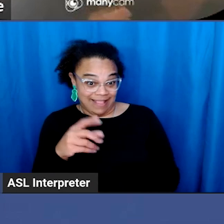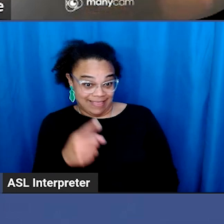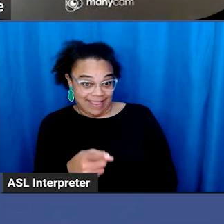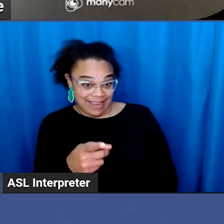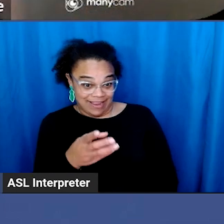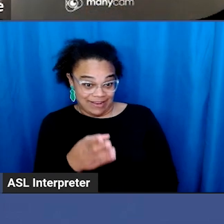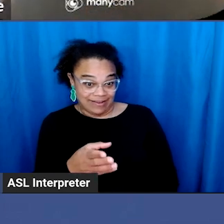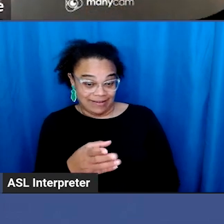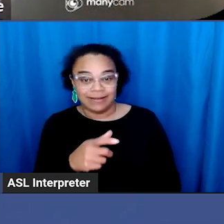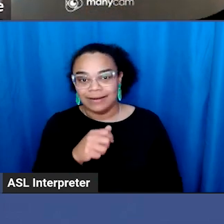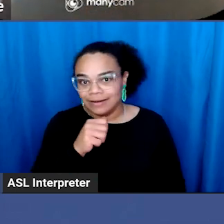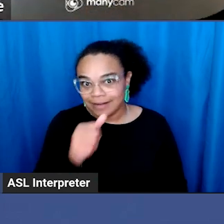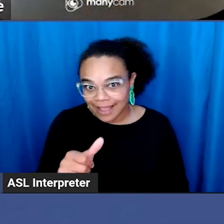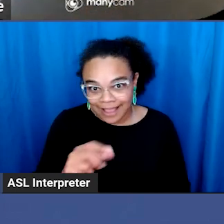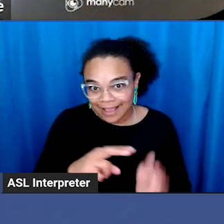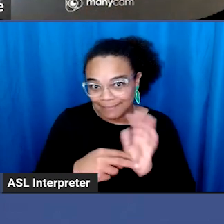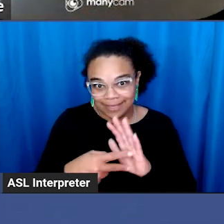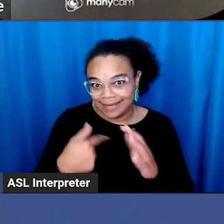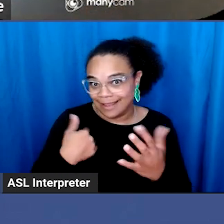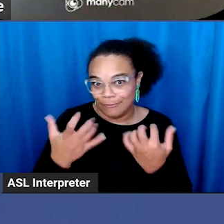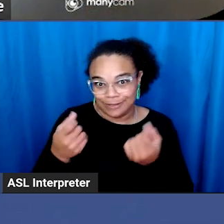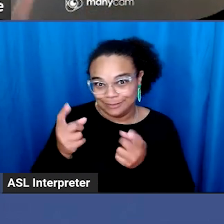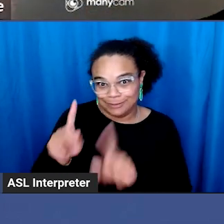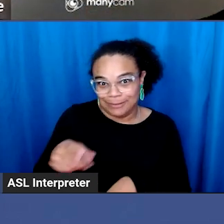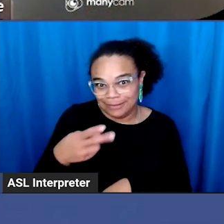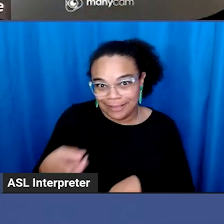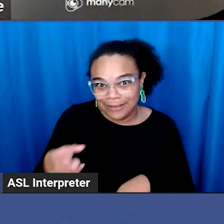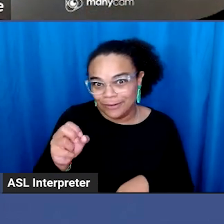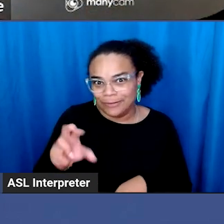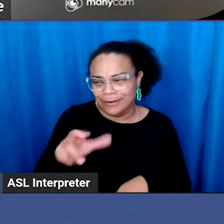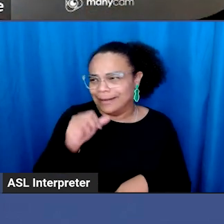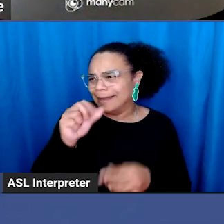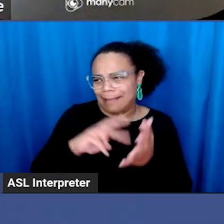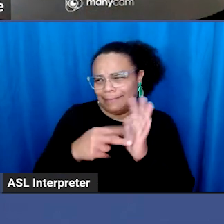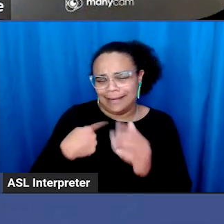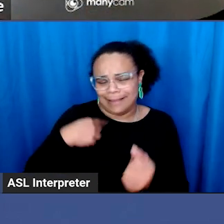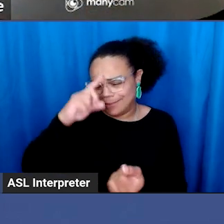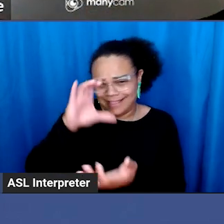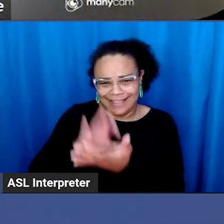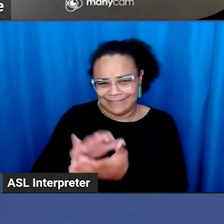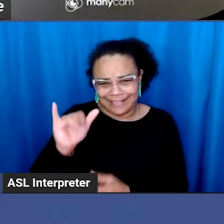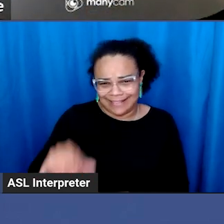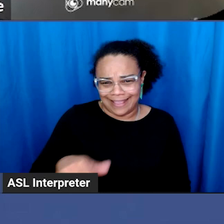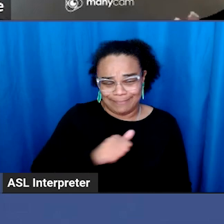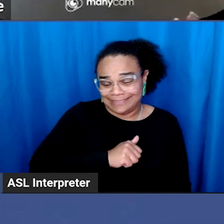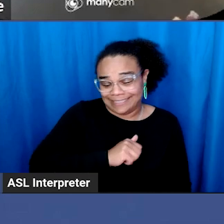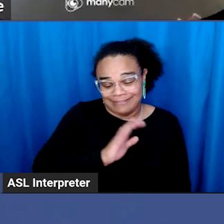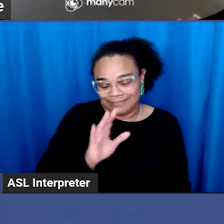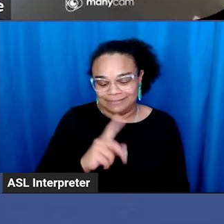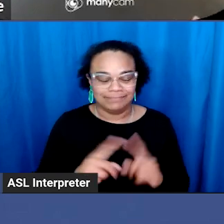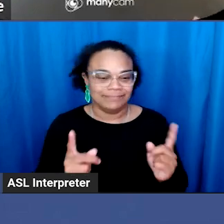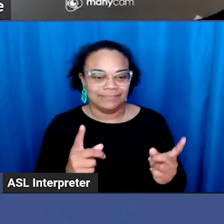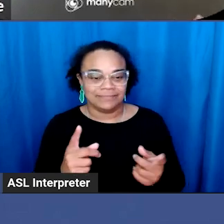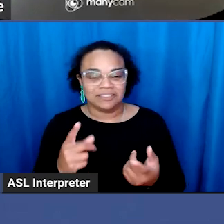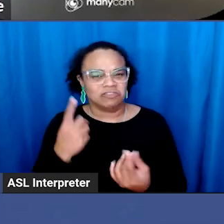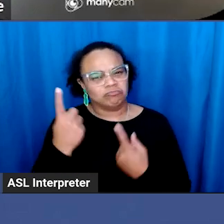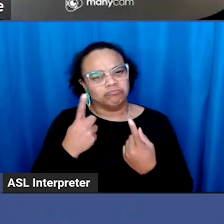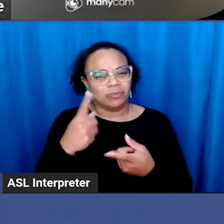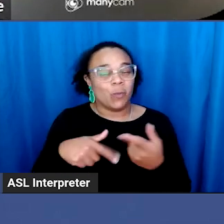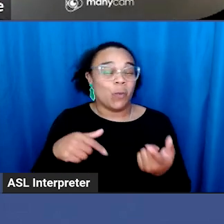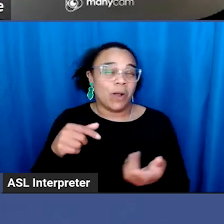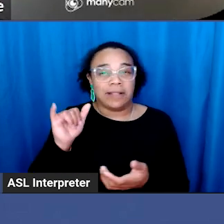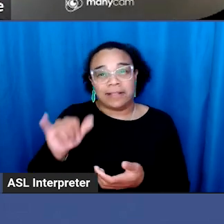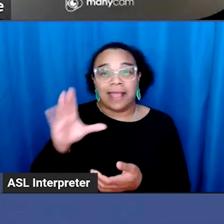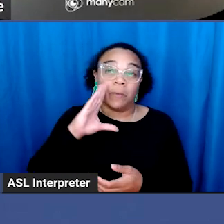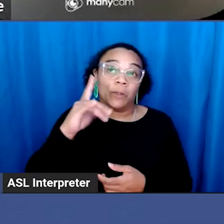know, not that I want to go or believe in it myself, but like, what would that look like? So